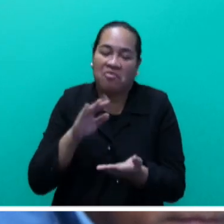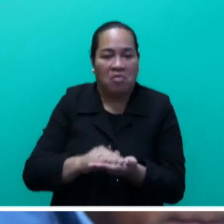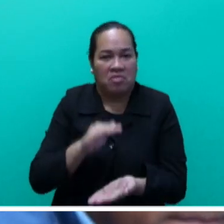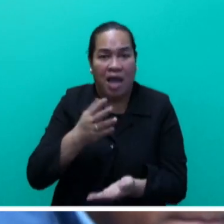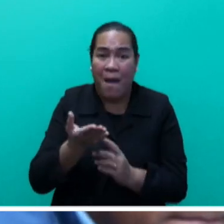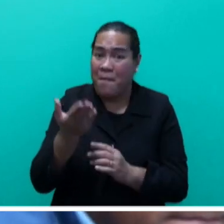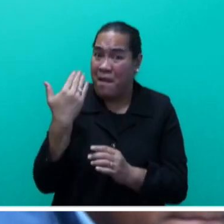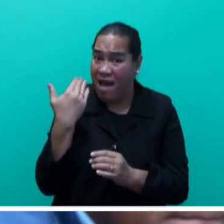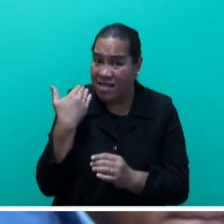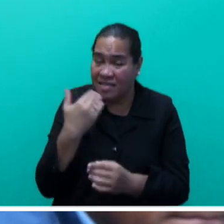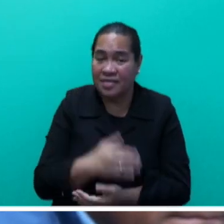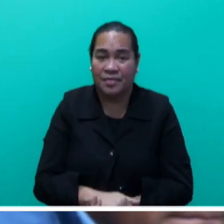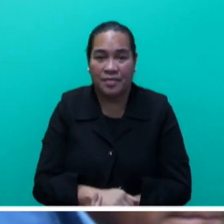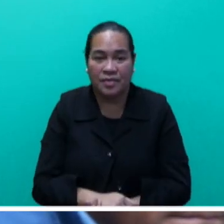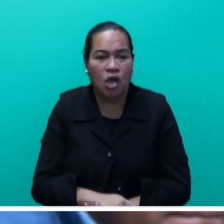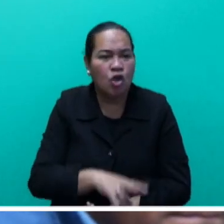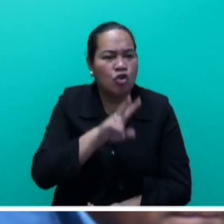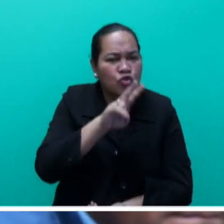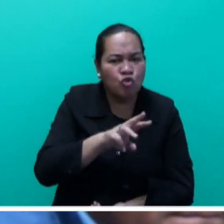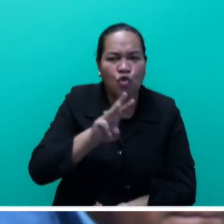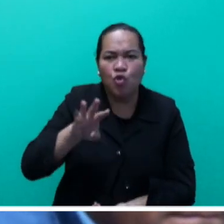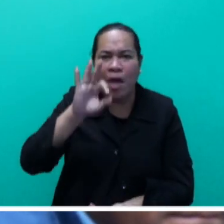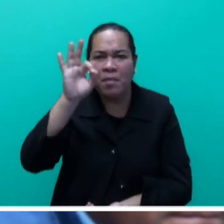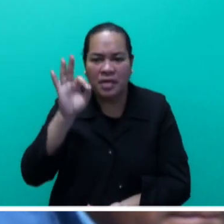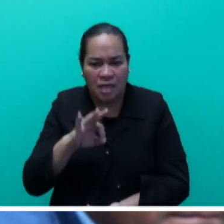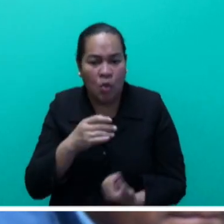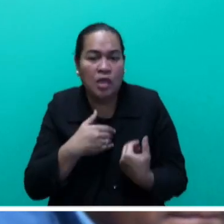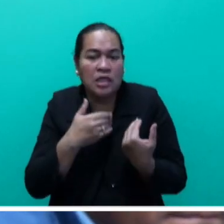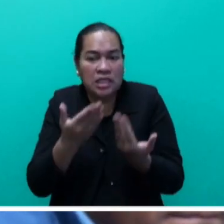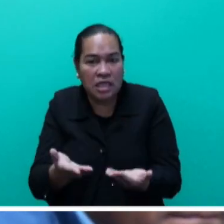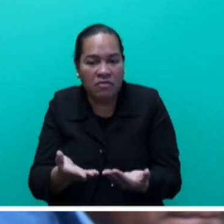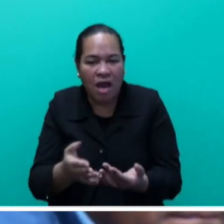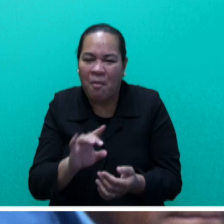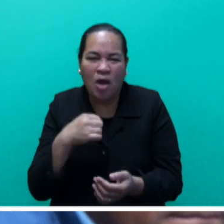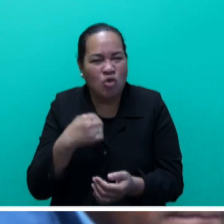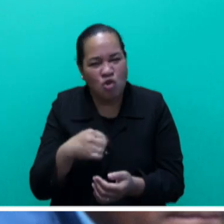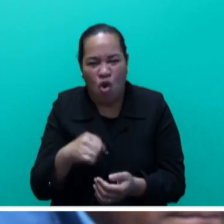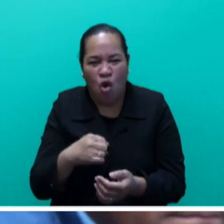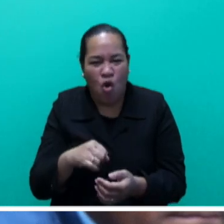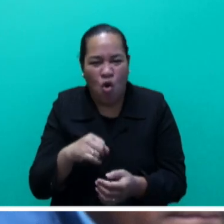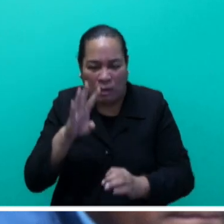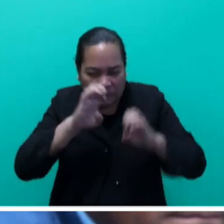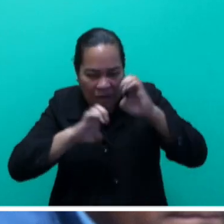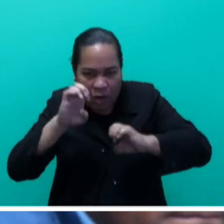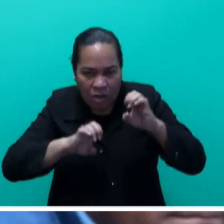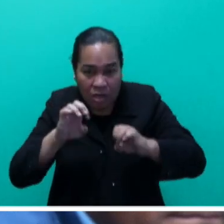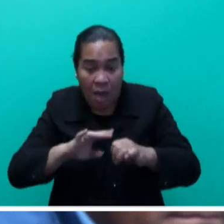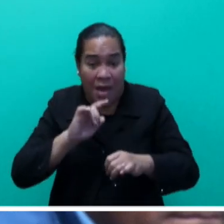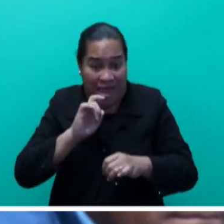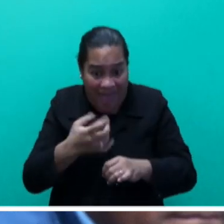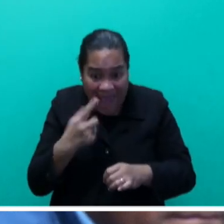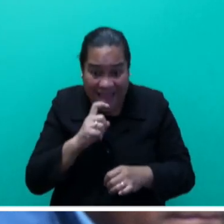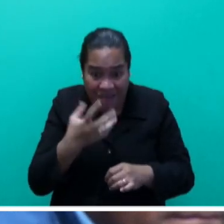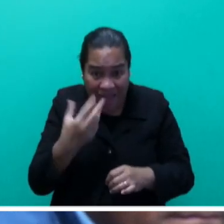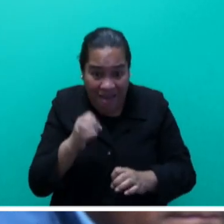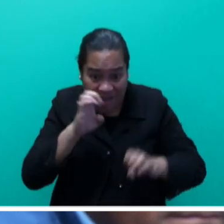past, 2 to 3% would be given without a job evaluation exercise. Let me clarify. Whenever there was a job evaluation